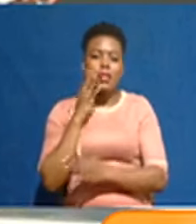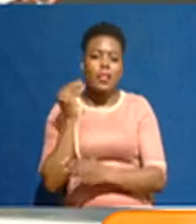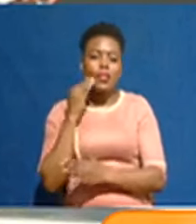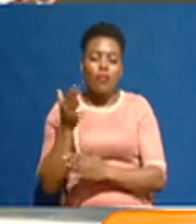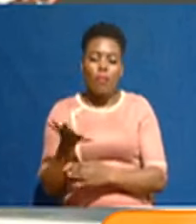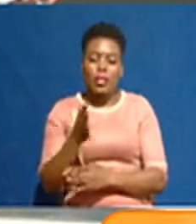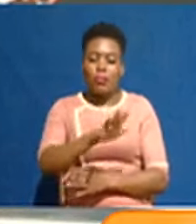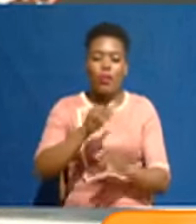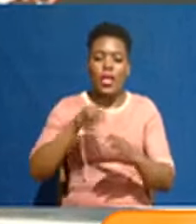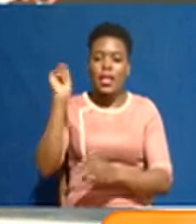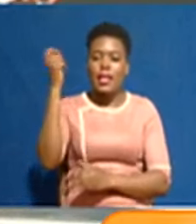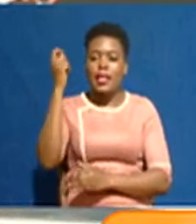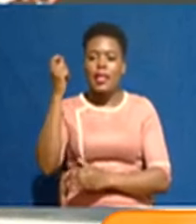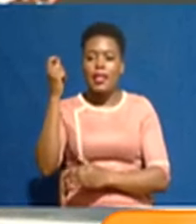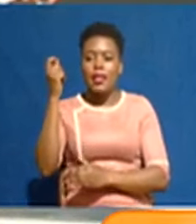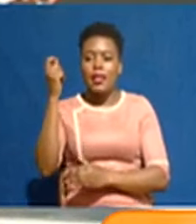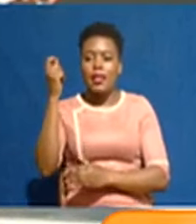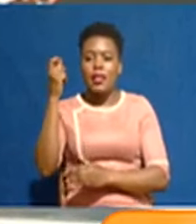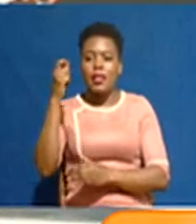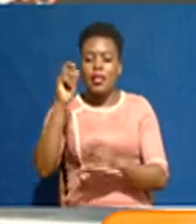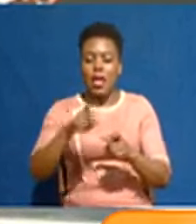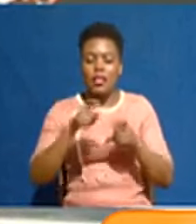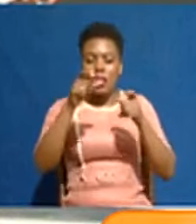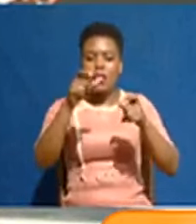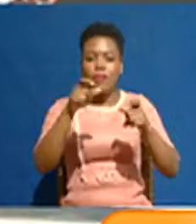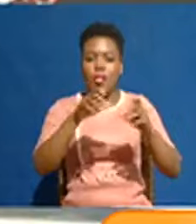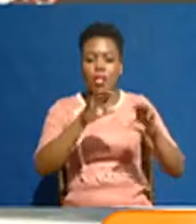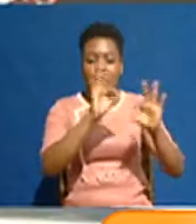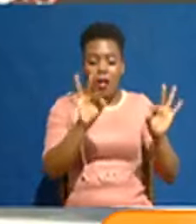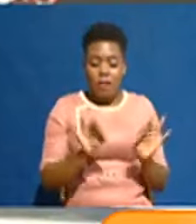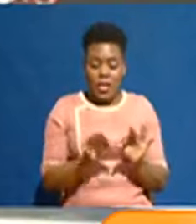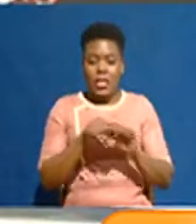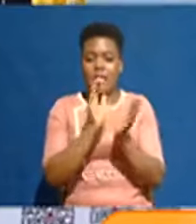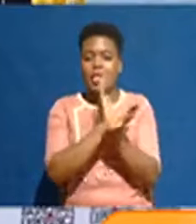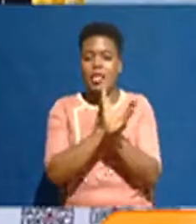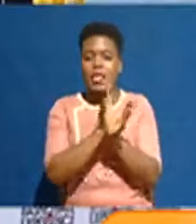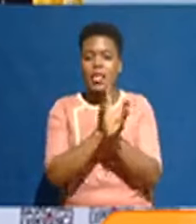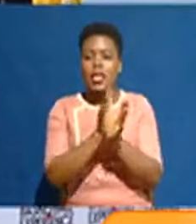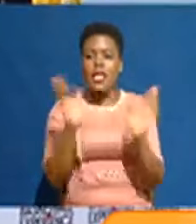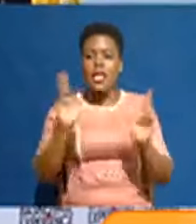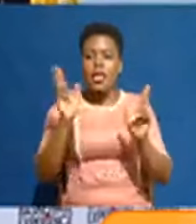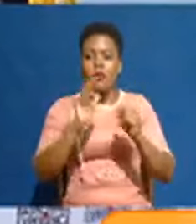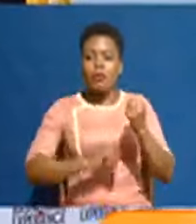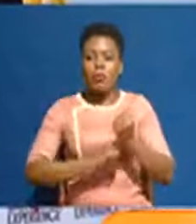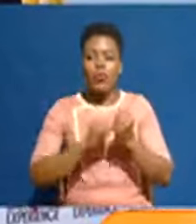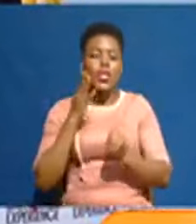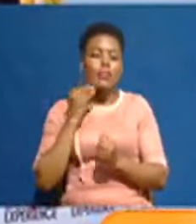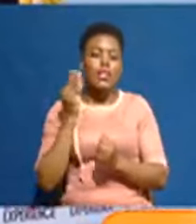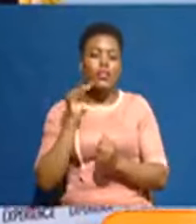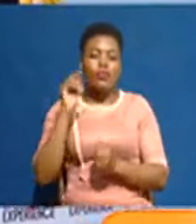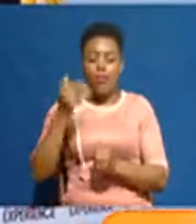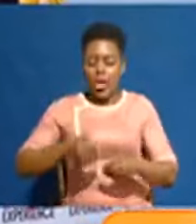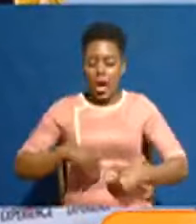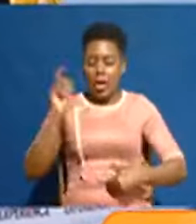Kenya by commissioning two basketball courts at Kasarani. The project aims to provide a world-class basketball experience for young Kenyan girls